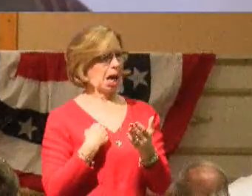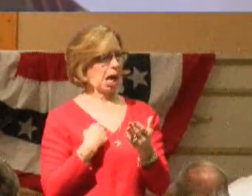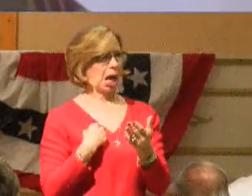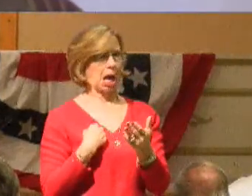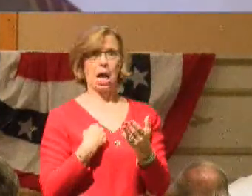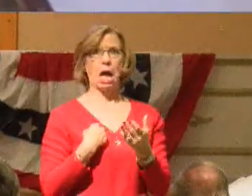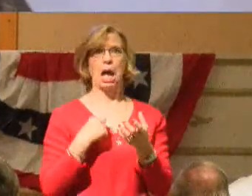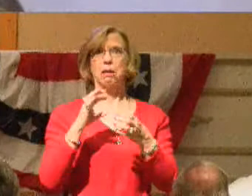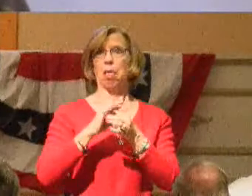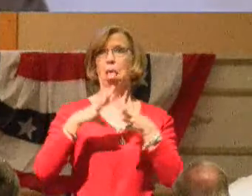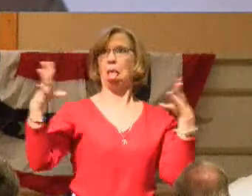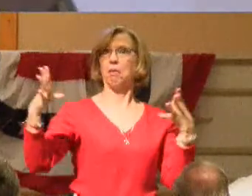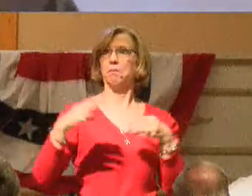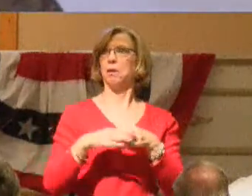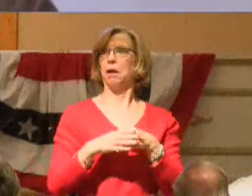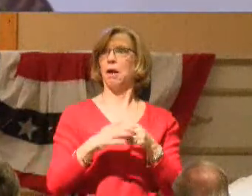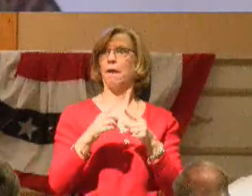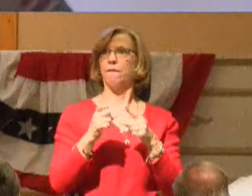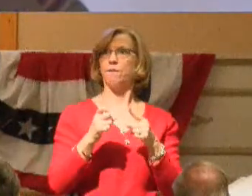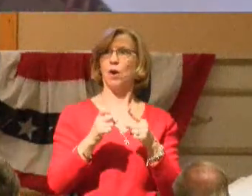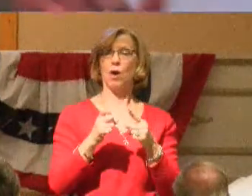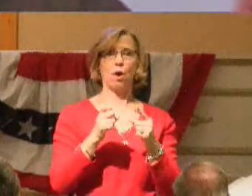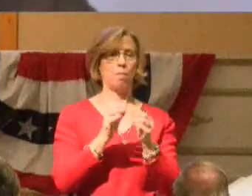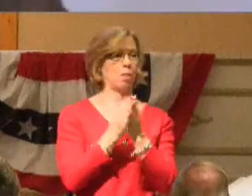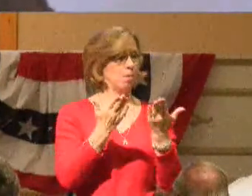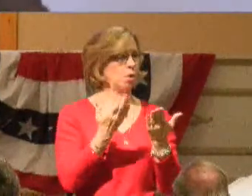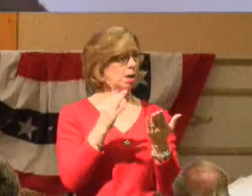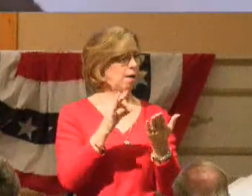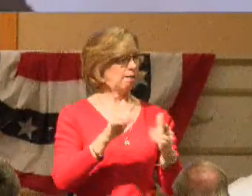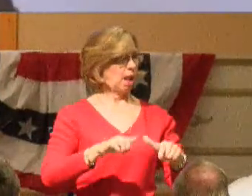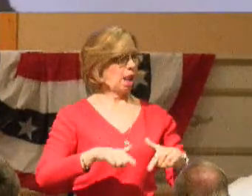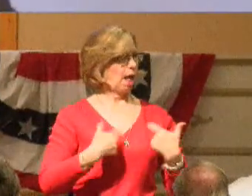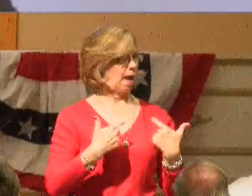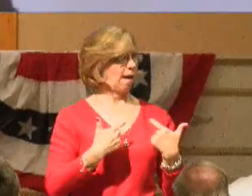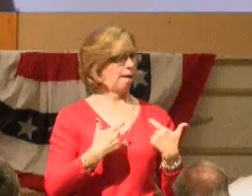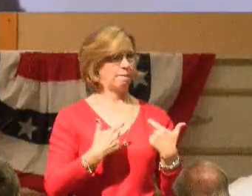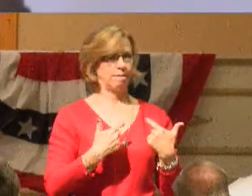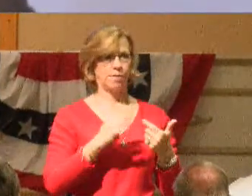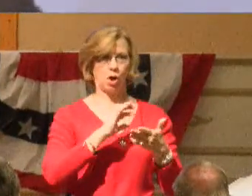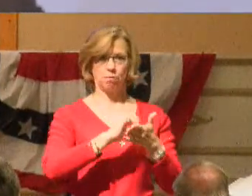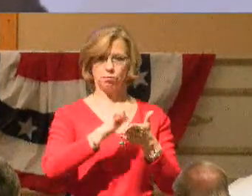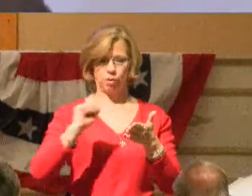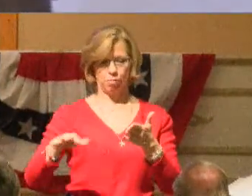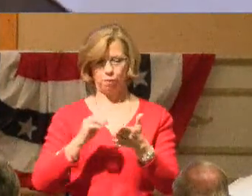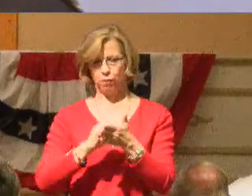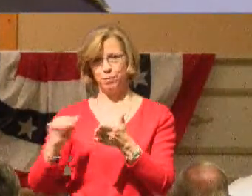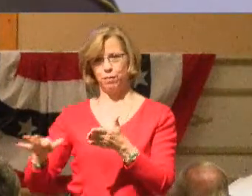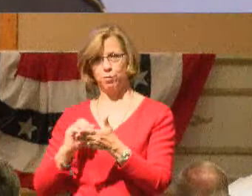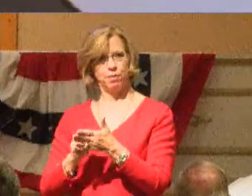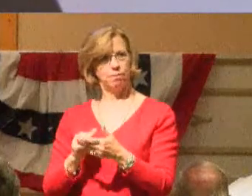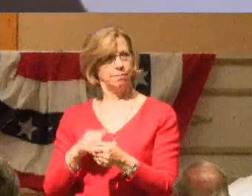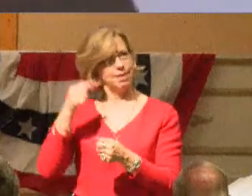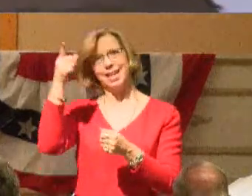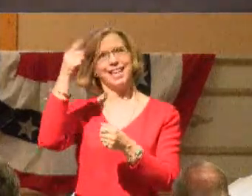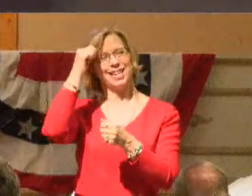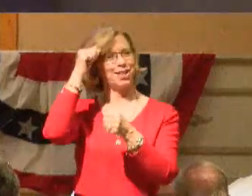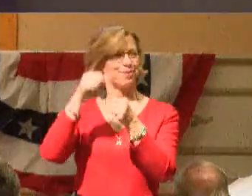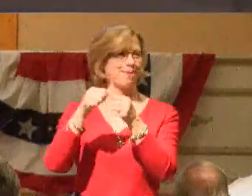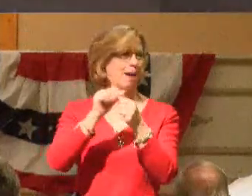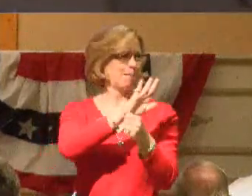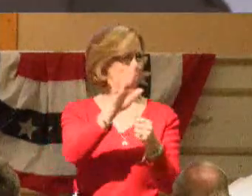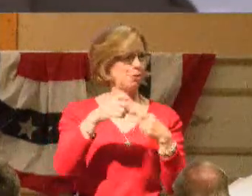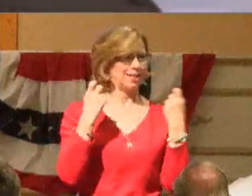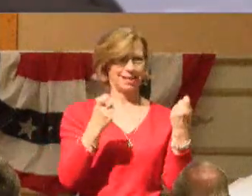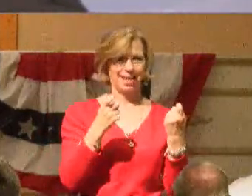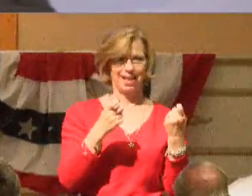them anymore. From the book of life, they've all been, torn out. I don't remember them anymore. What sins?